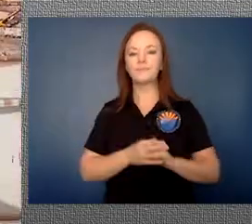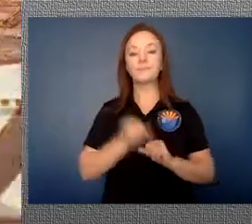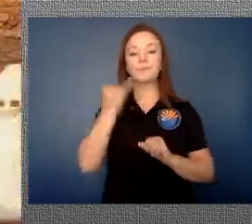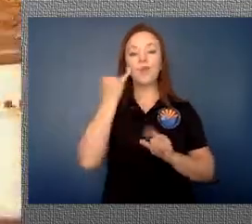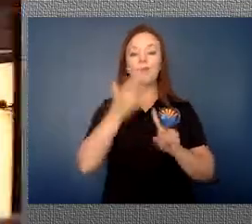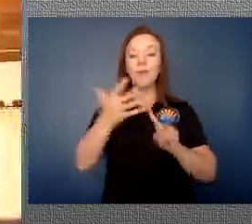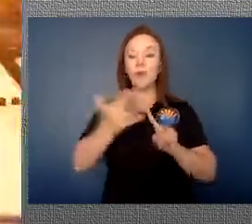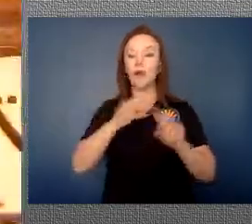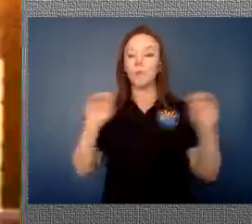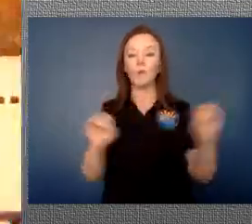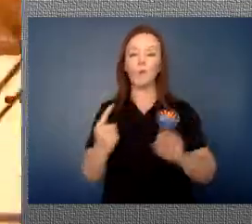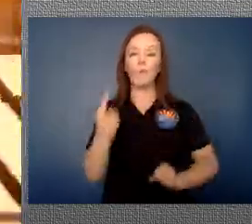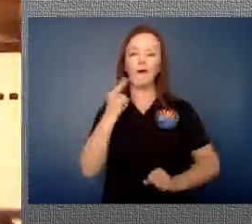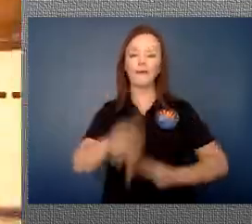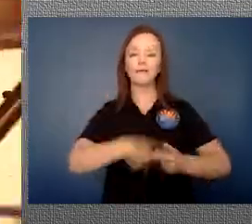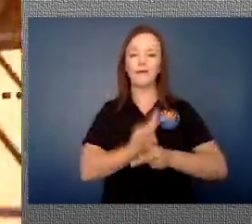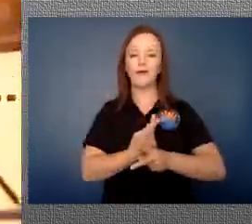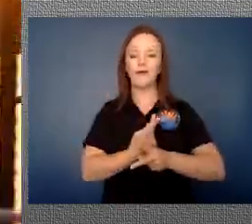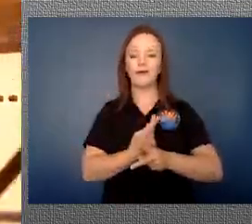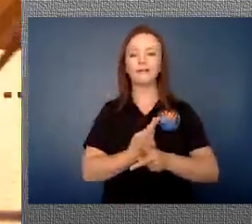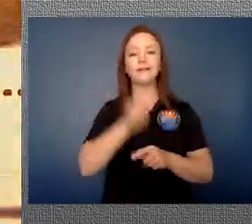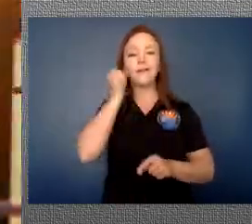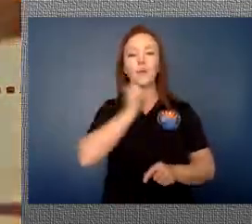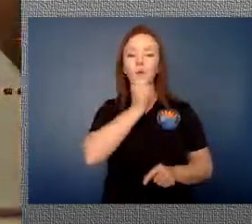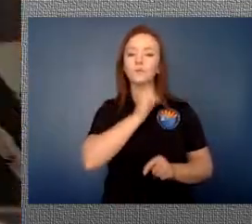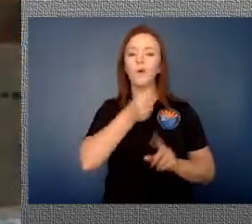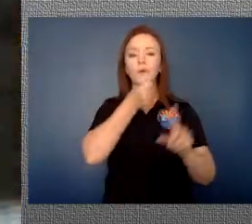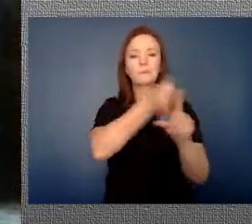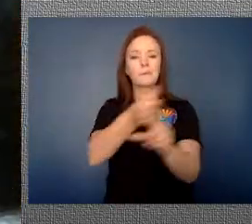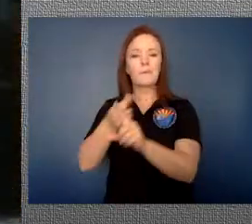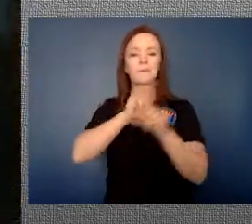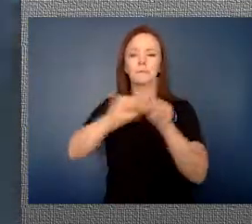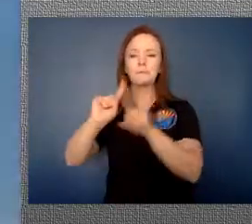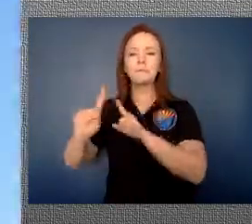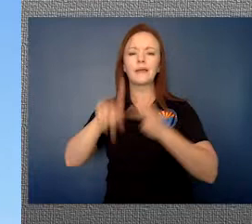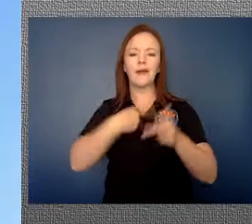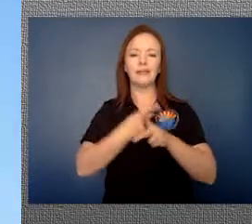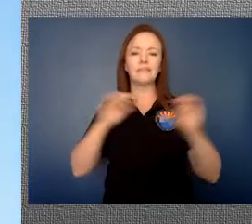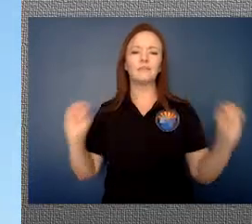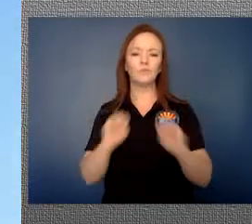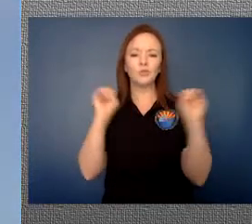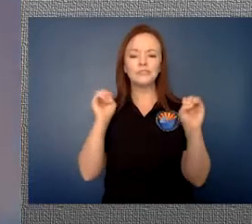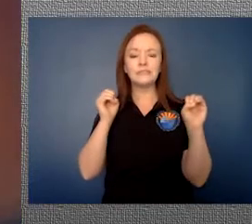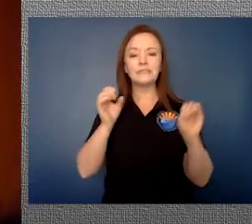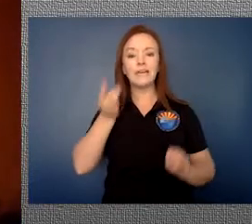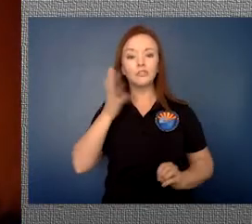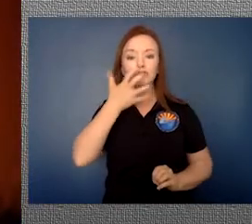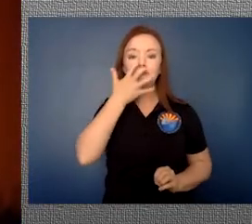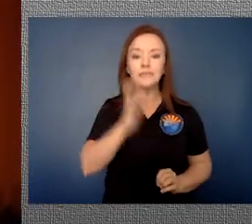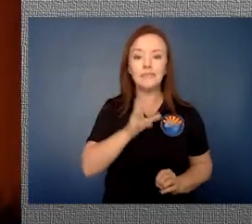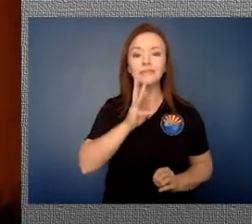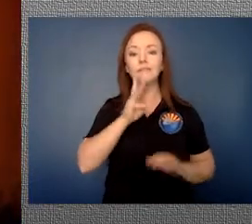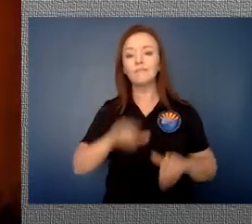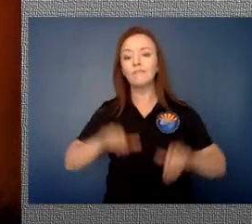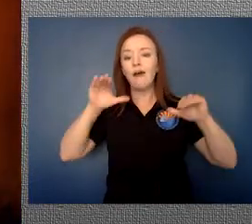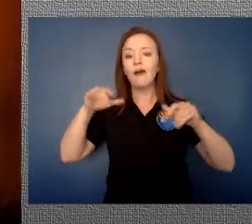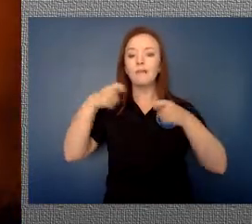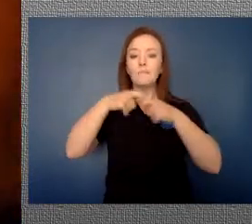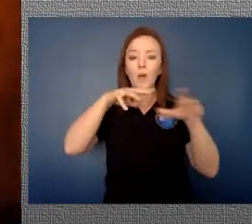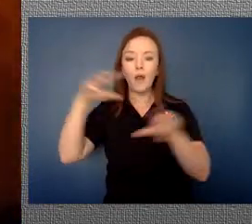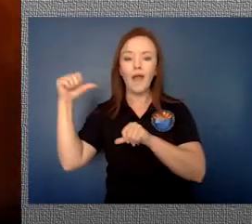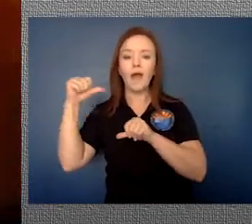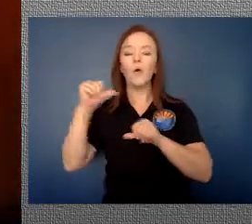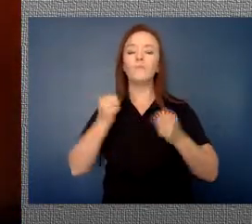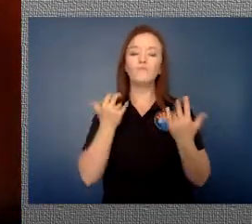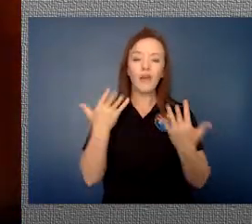emergency is just one type of hazard. The state also experiences extreme heat in the summer, flooding, power outages, and